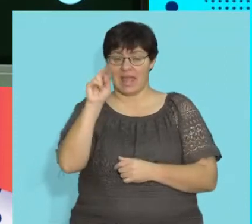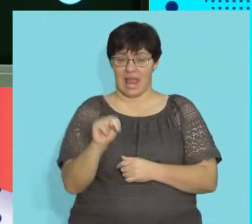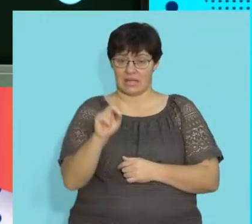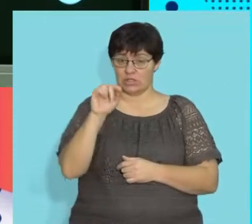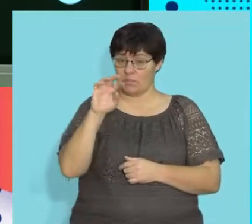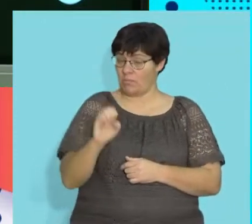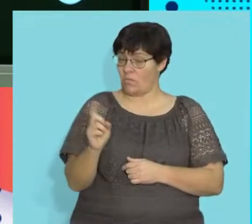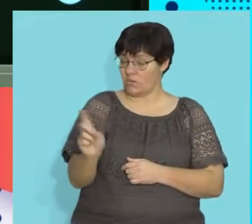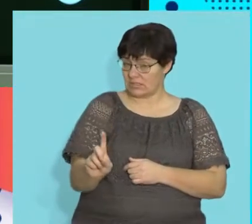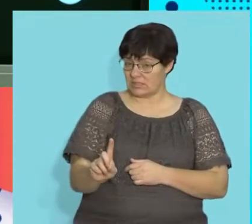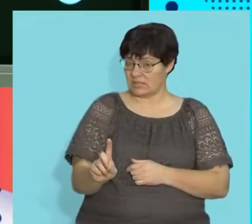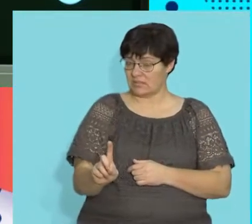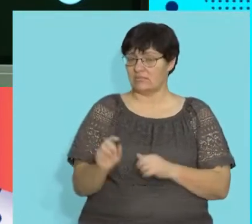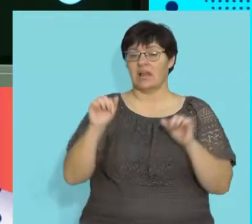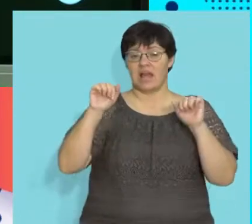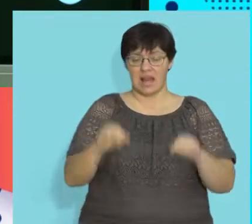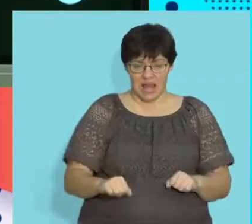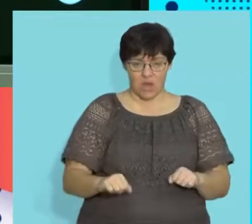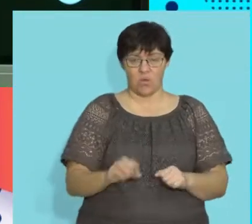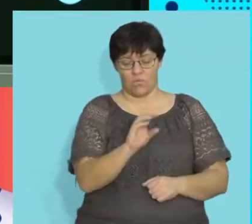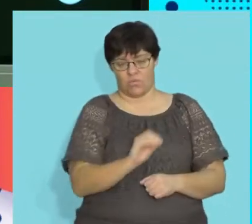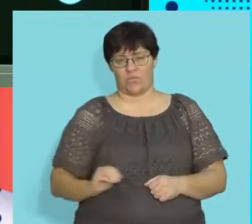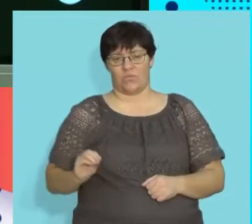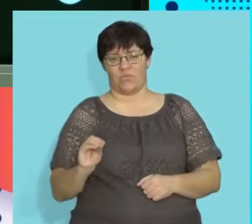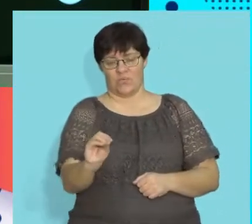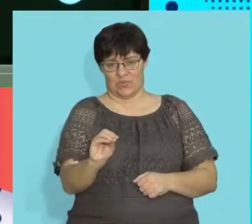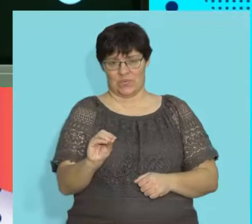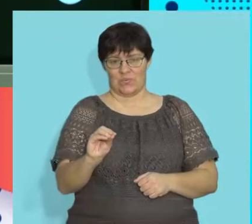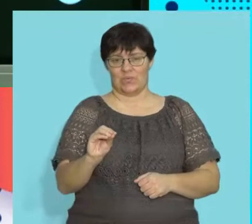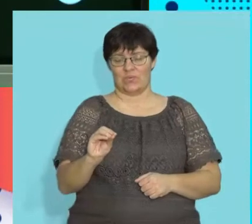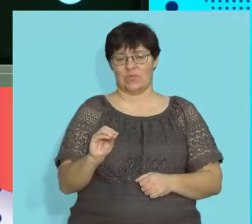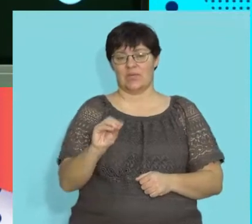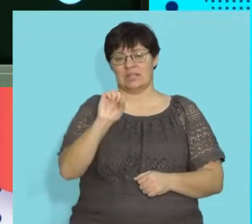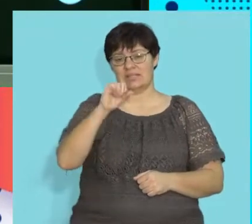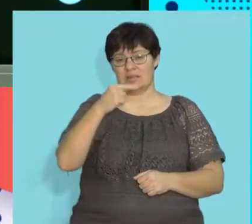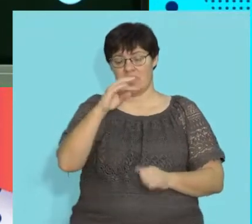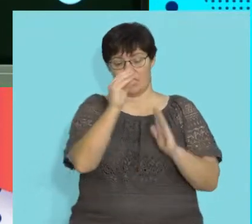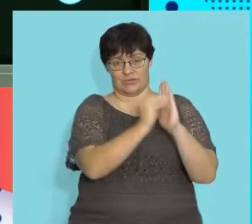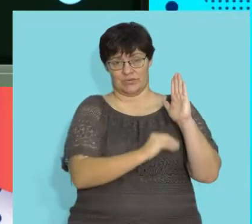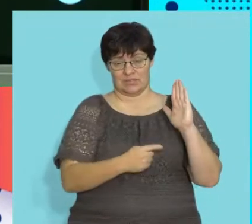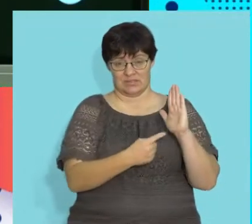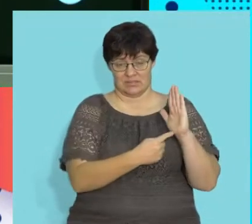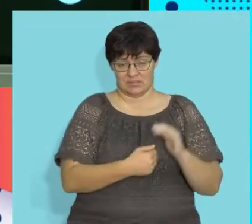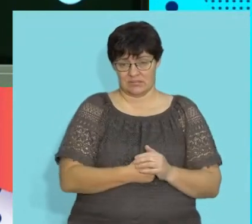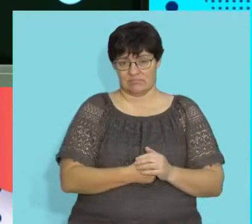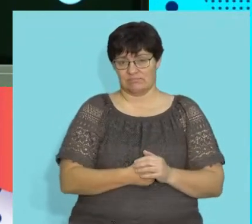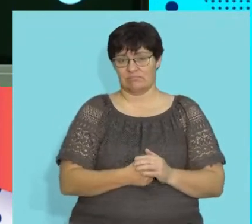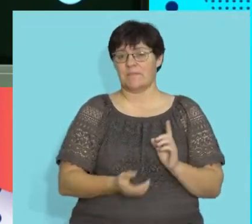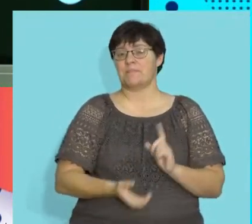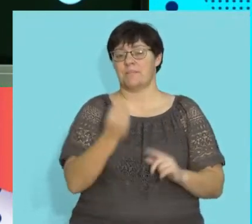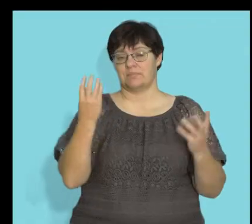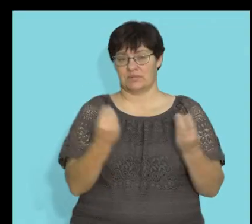nth term is allows me to substitute that into the sigma notation. Let's find the nth term